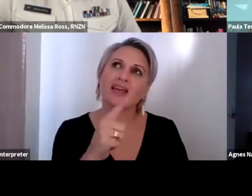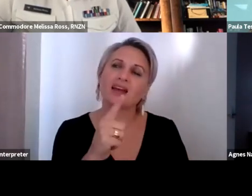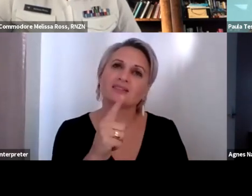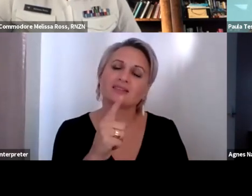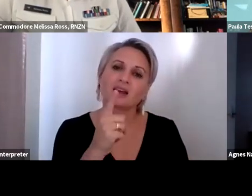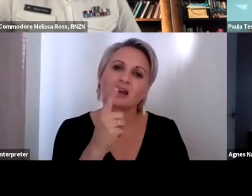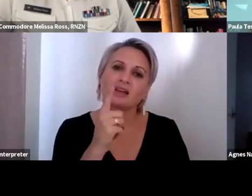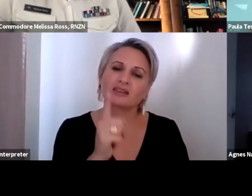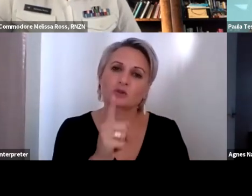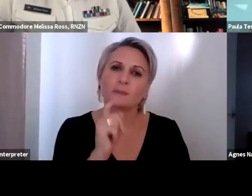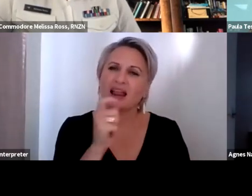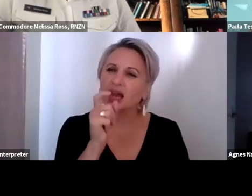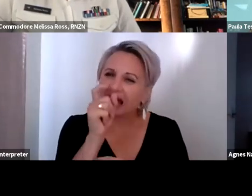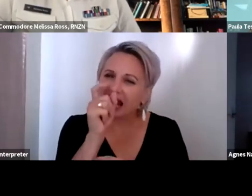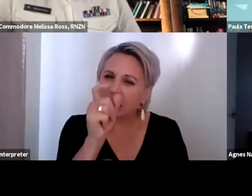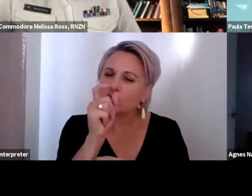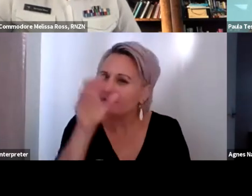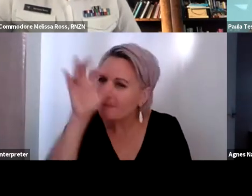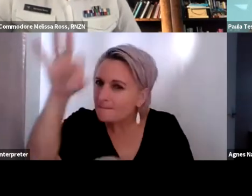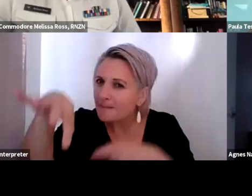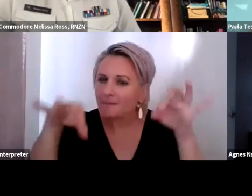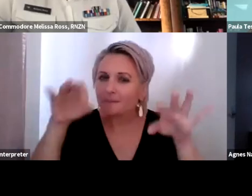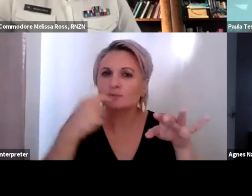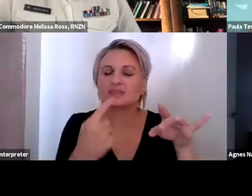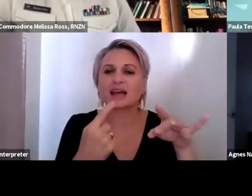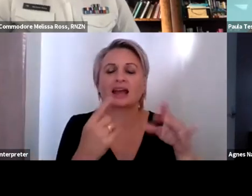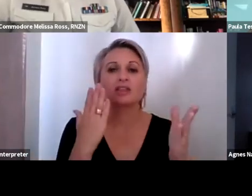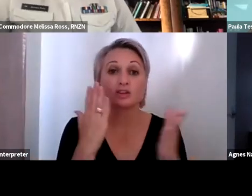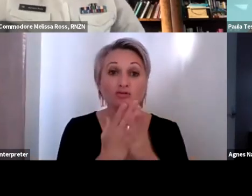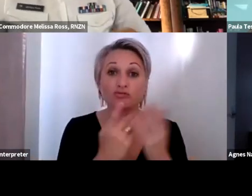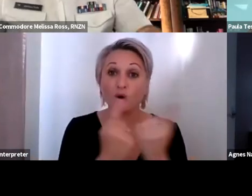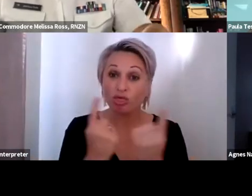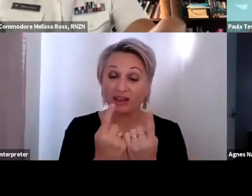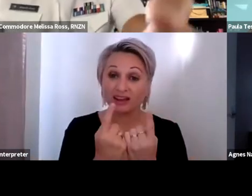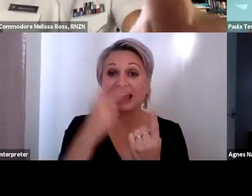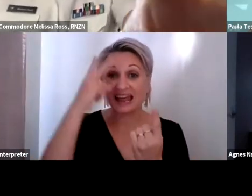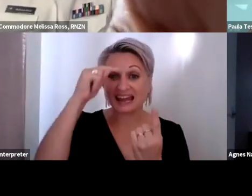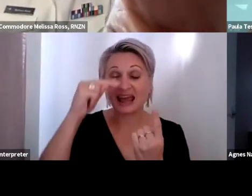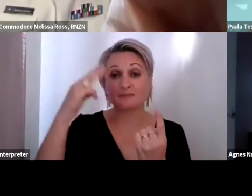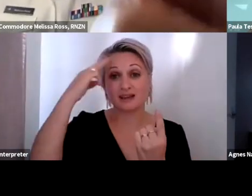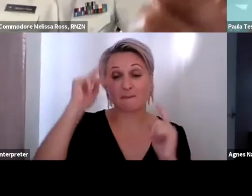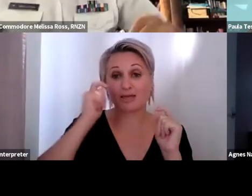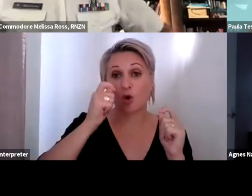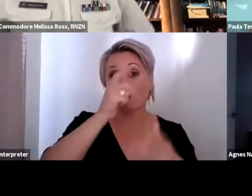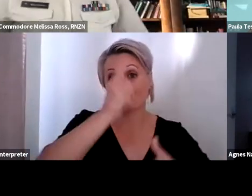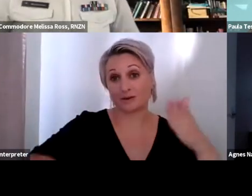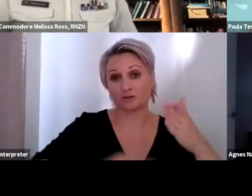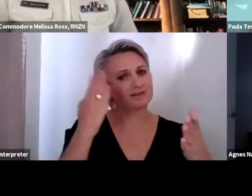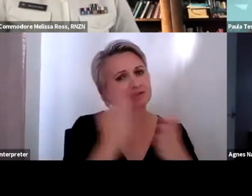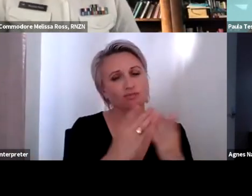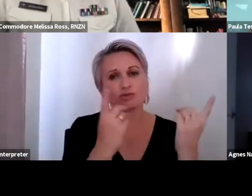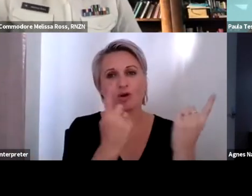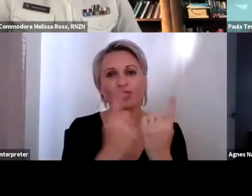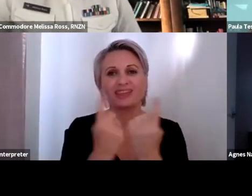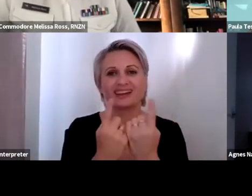start people to say, you know what, there is a real thing called the motherhood penalty. So to all of you, to those that